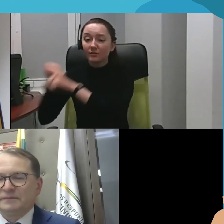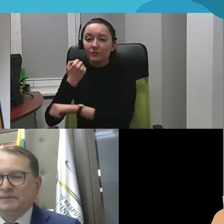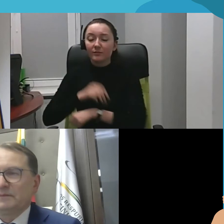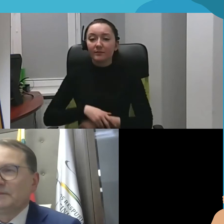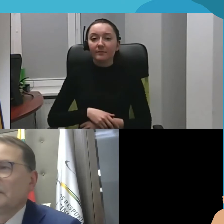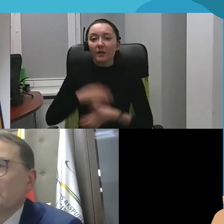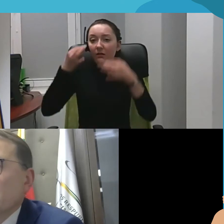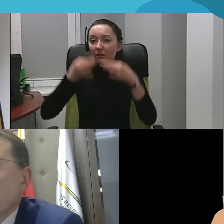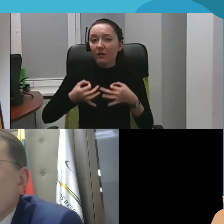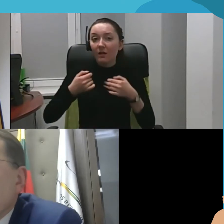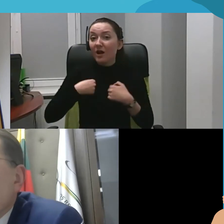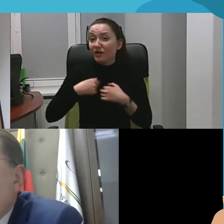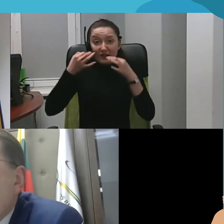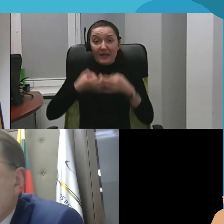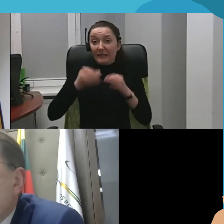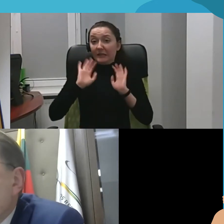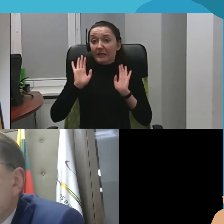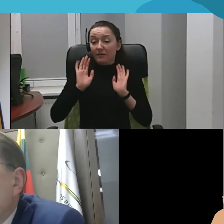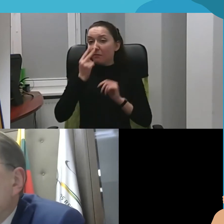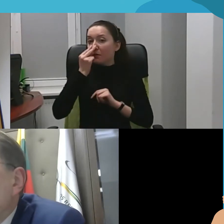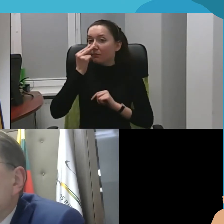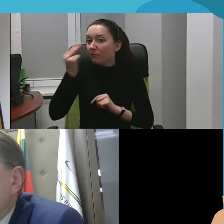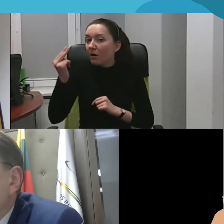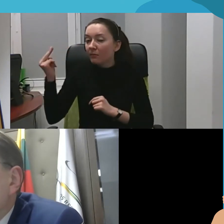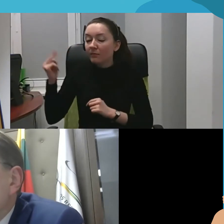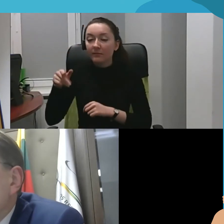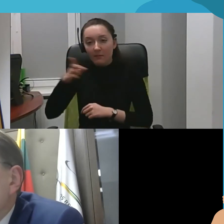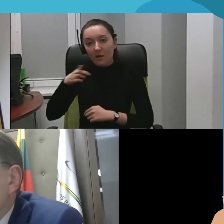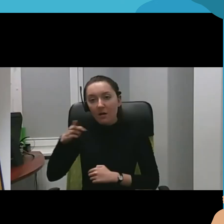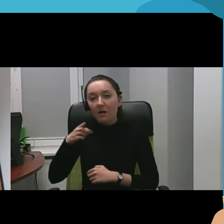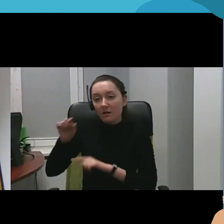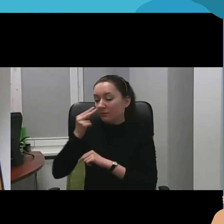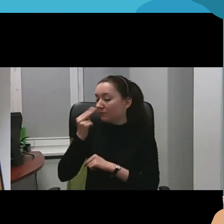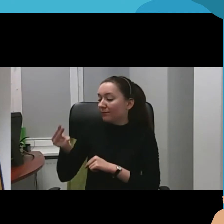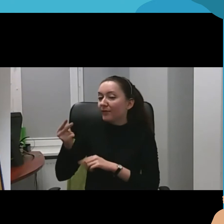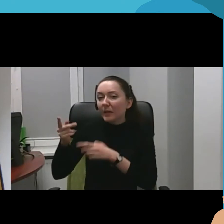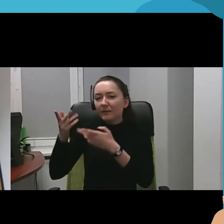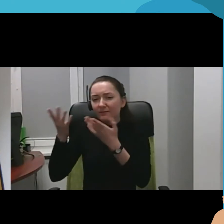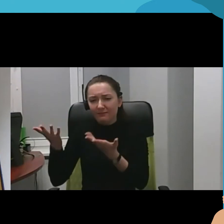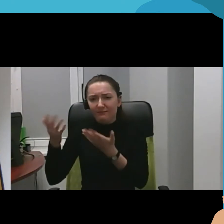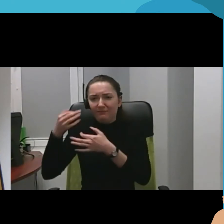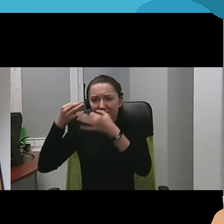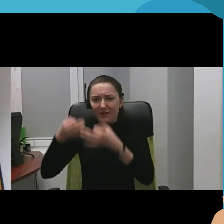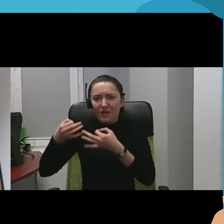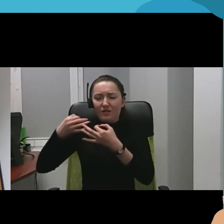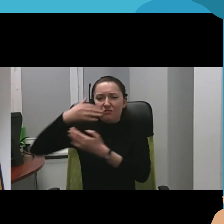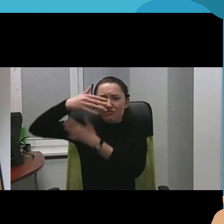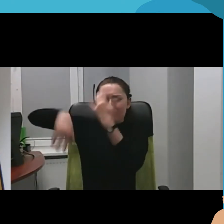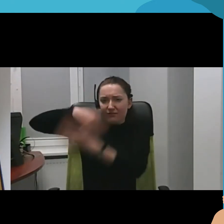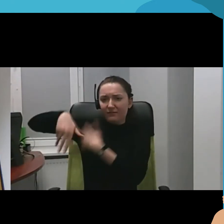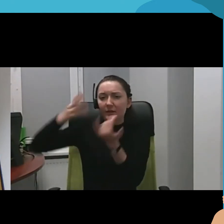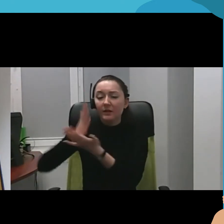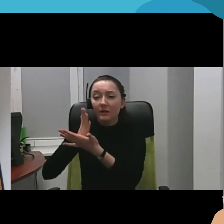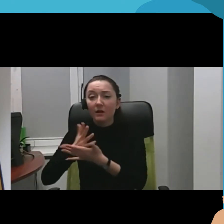institutions fail, you know, we need some international mechanisms to replace